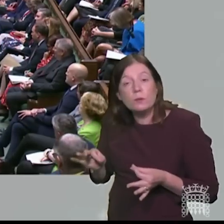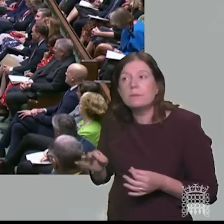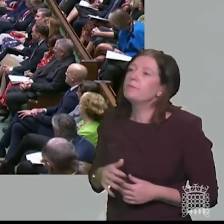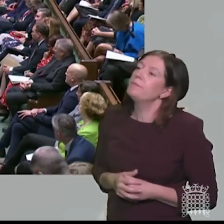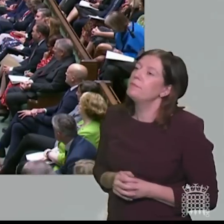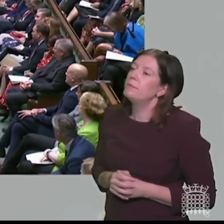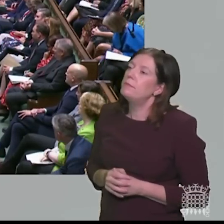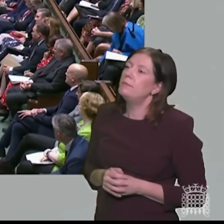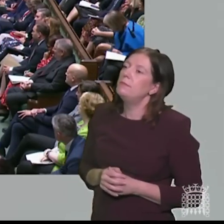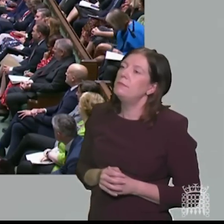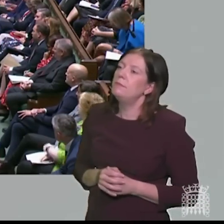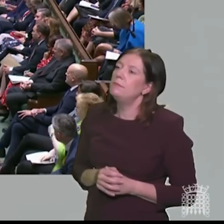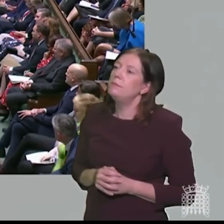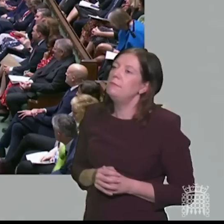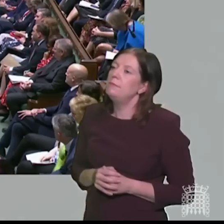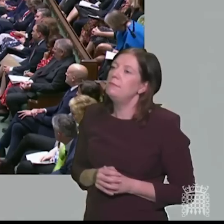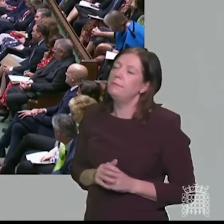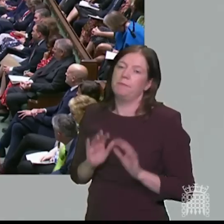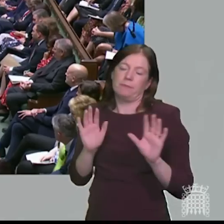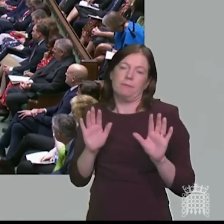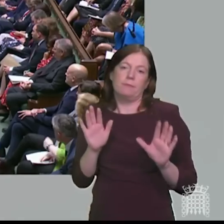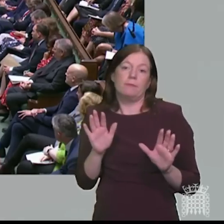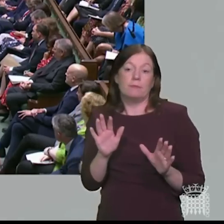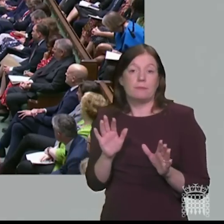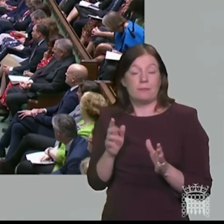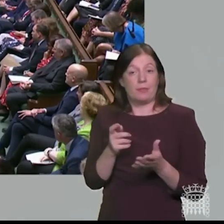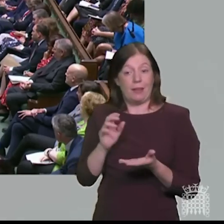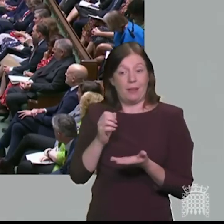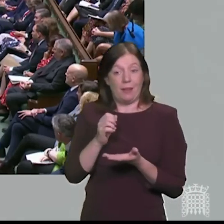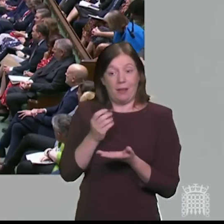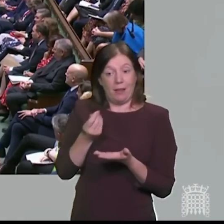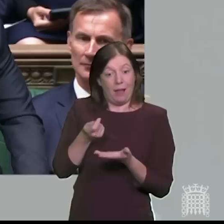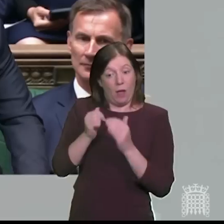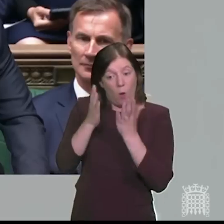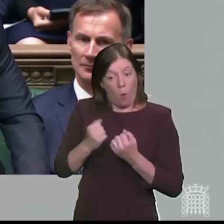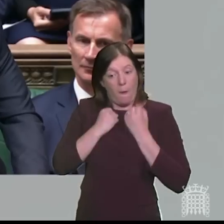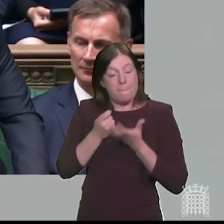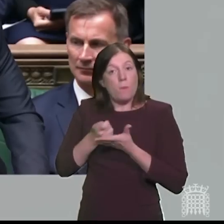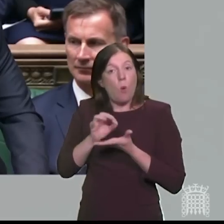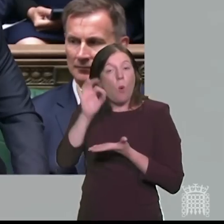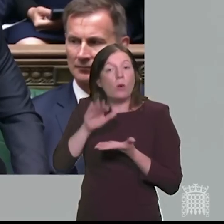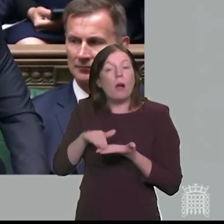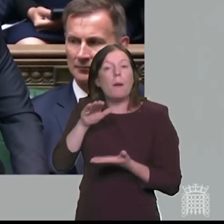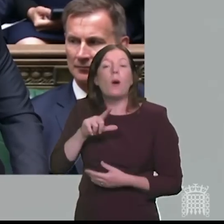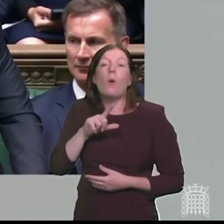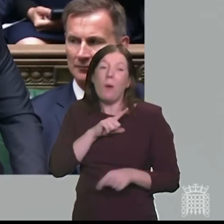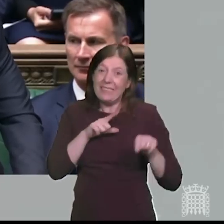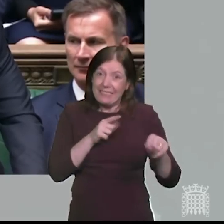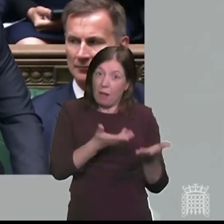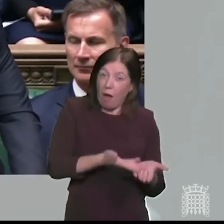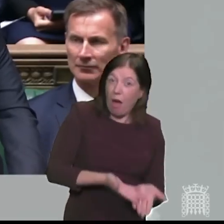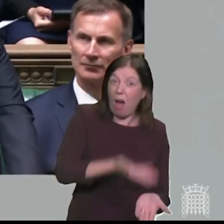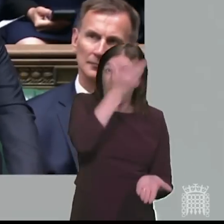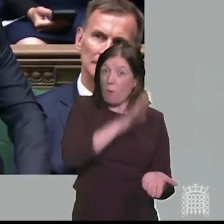Mr. Speaker, the reason that mortgage rates are rising is because of inflation, Mr. Speaker. That is the